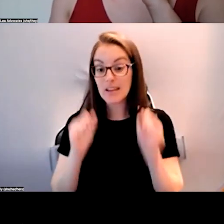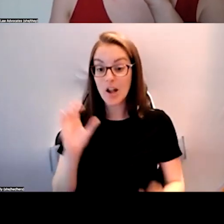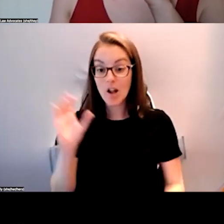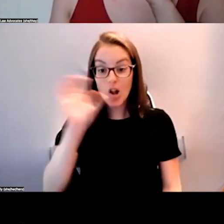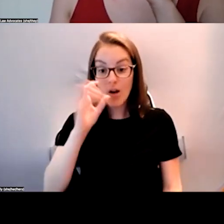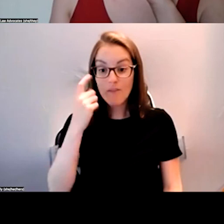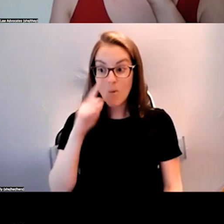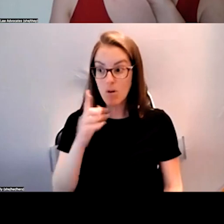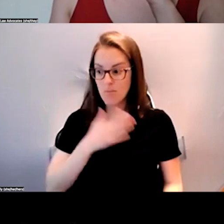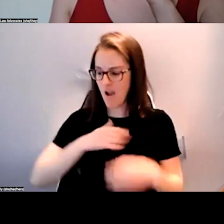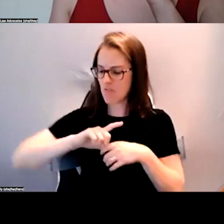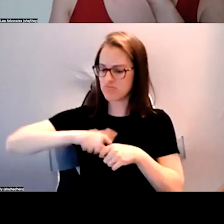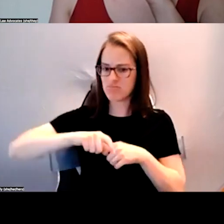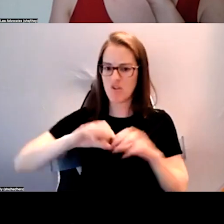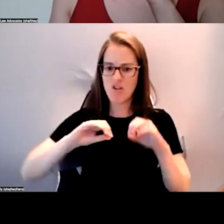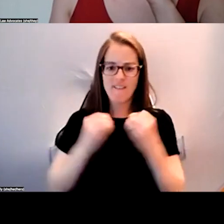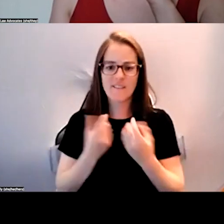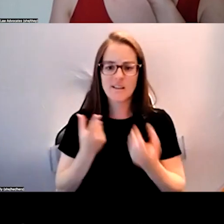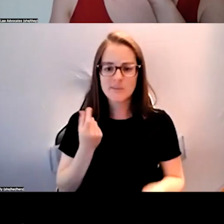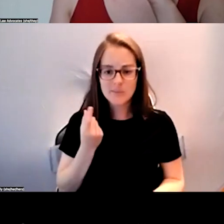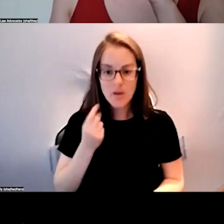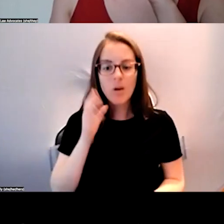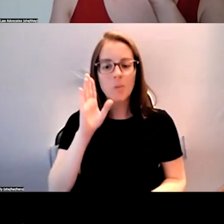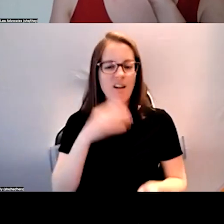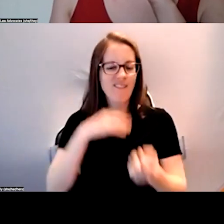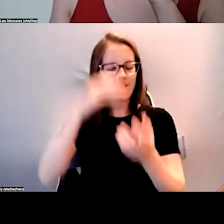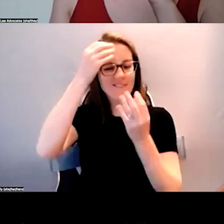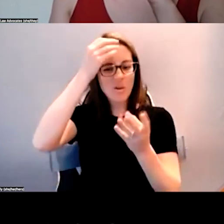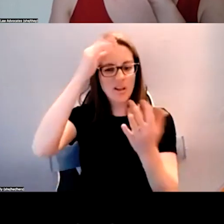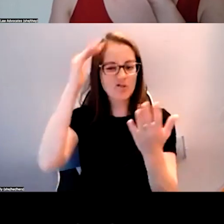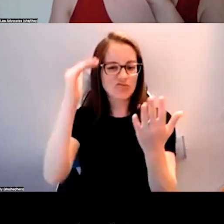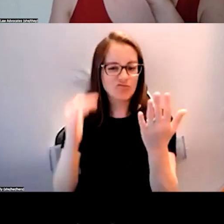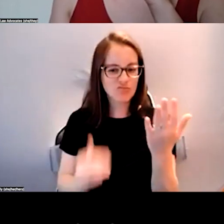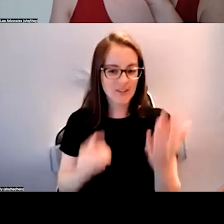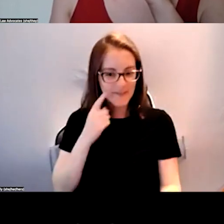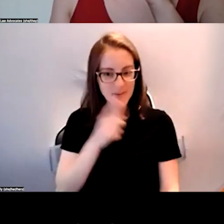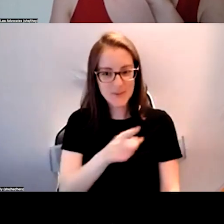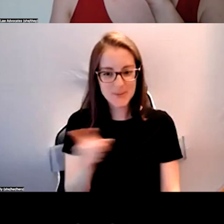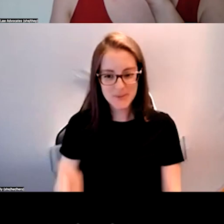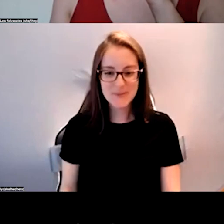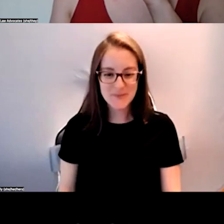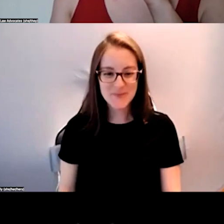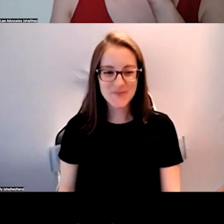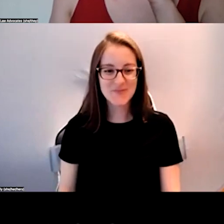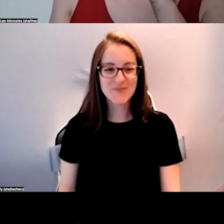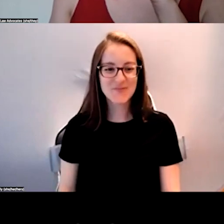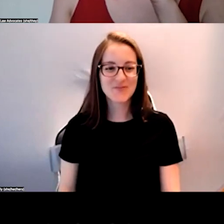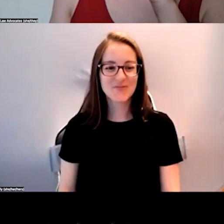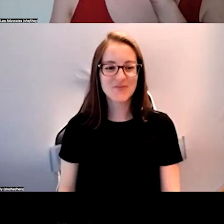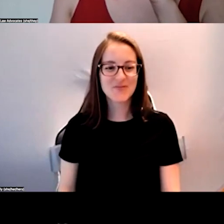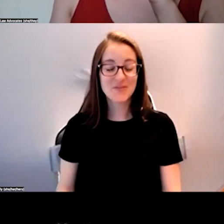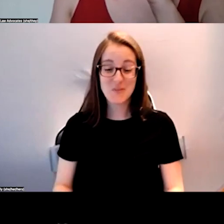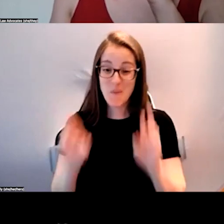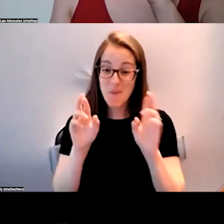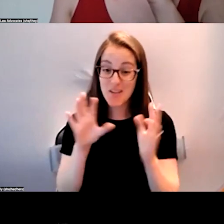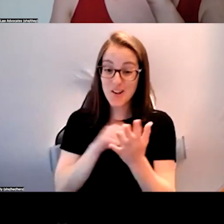help with your questions. It'll be divided by categories. You'll see what I mean when you get it, but hopefully we hope that you took a lot away